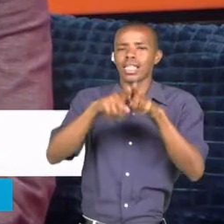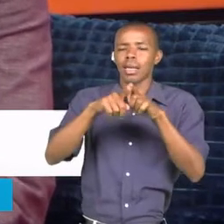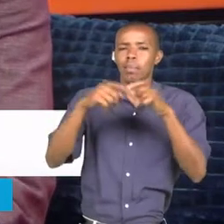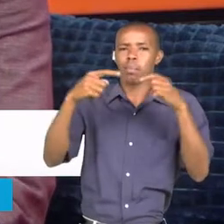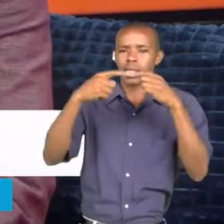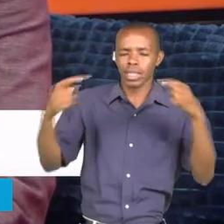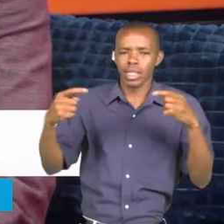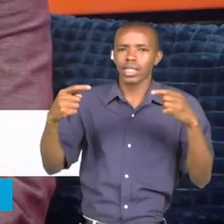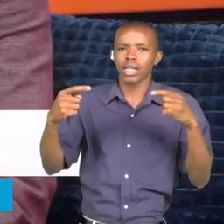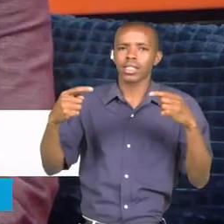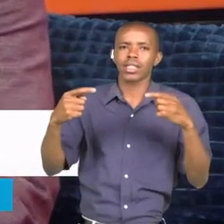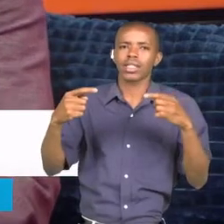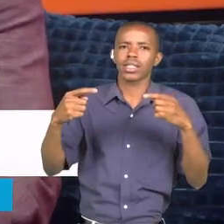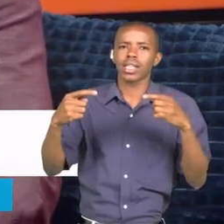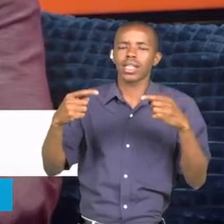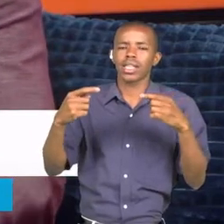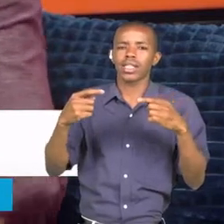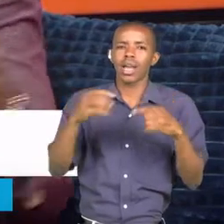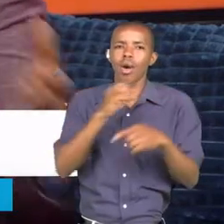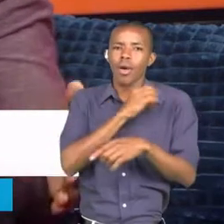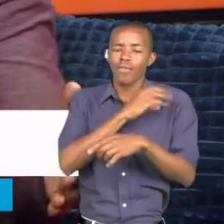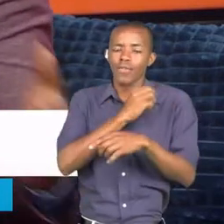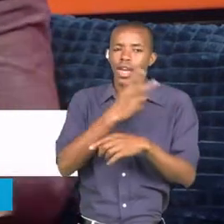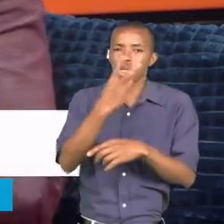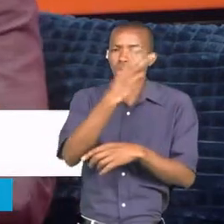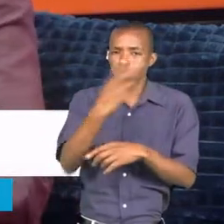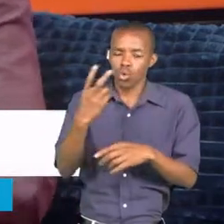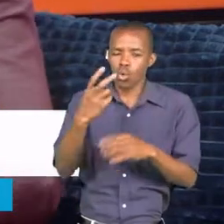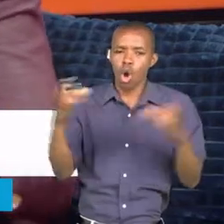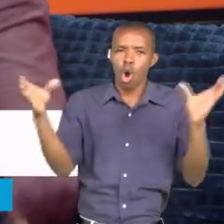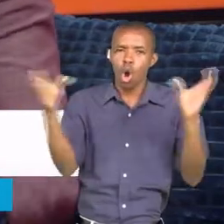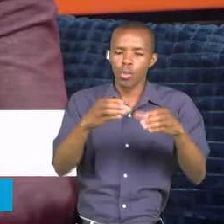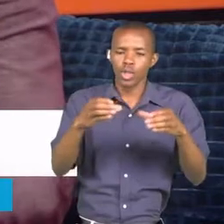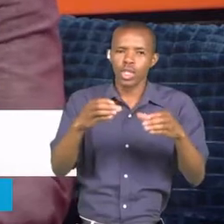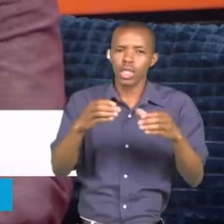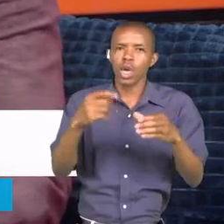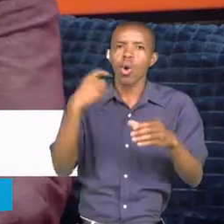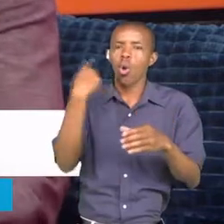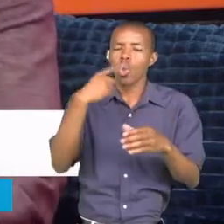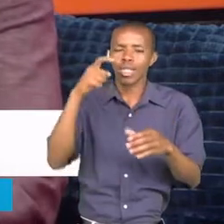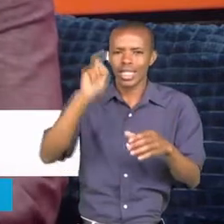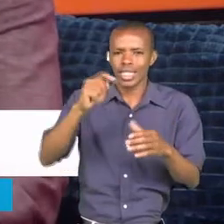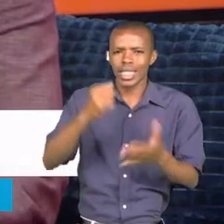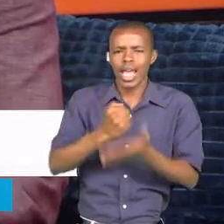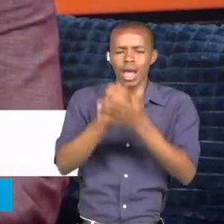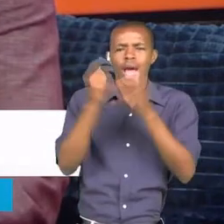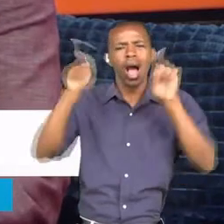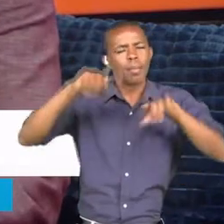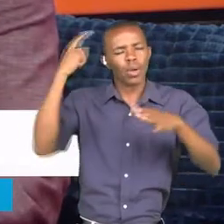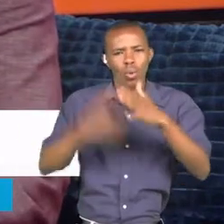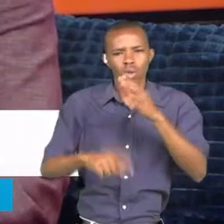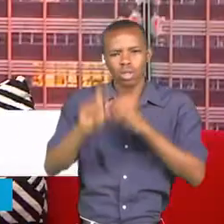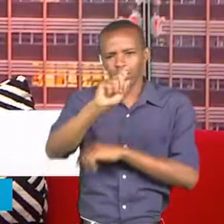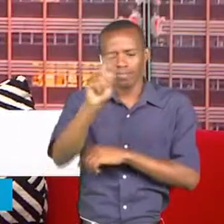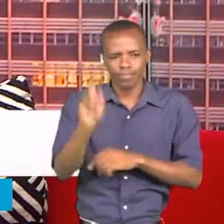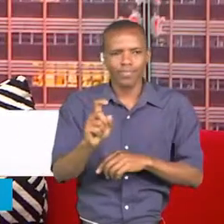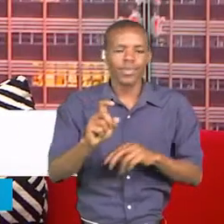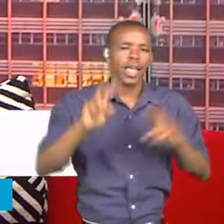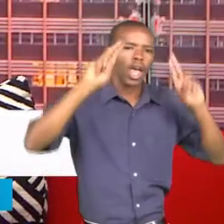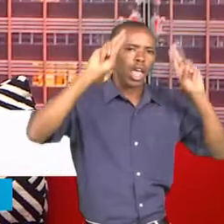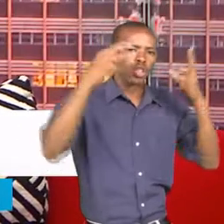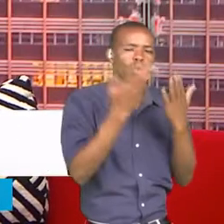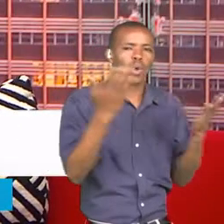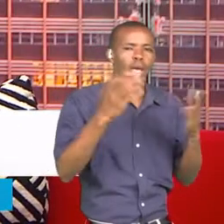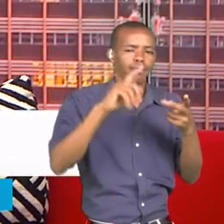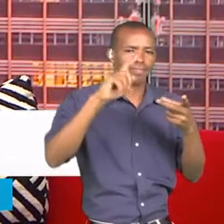there's now a kind of tension between these two communities who need help. What is happening now? You see, the issue is that,